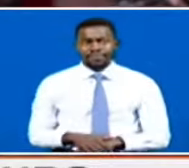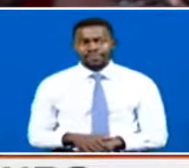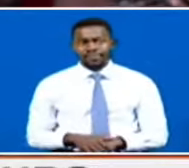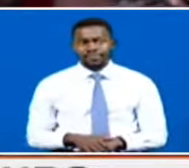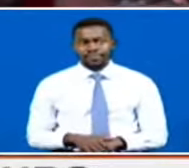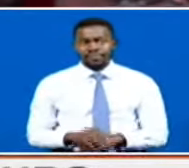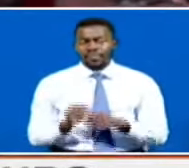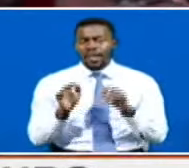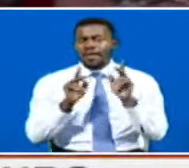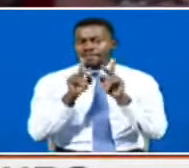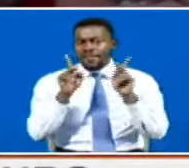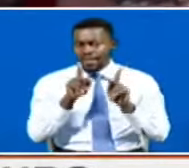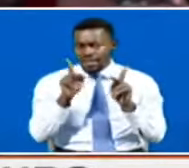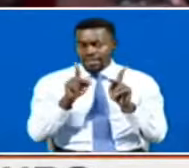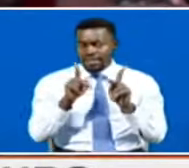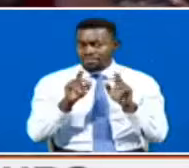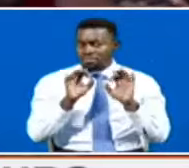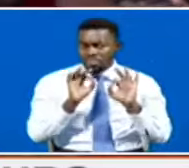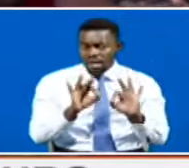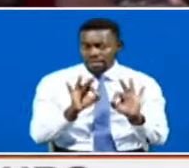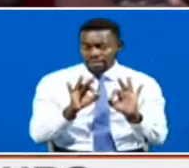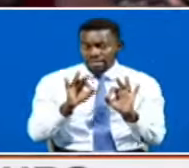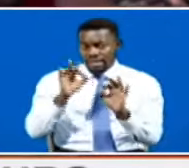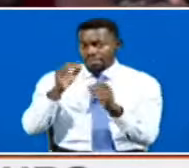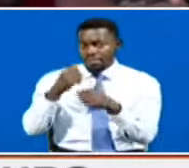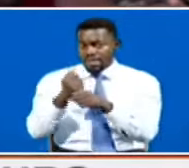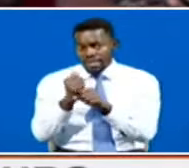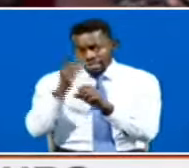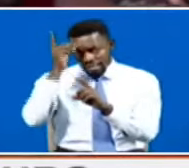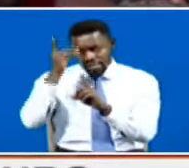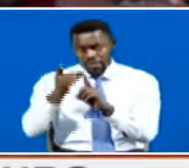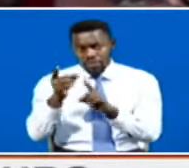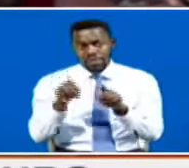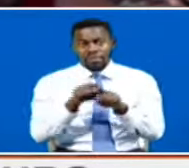a very decisive commander and leader.